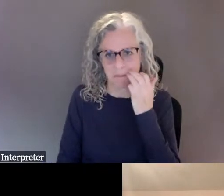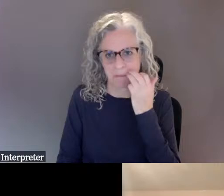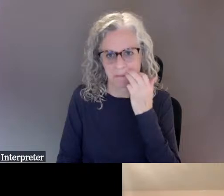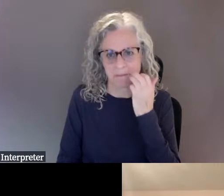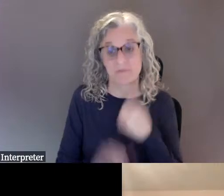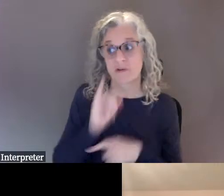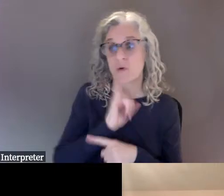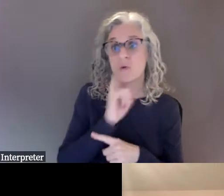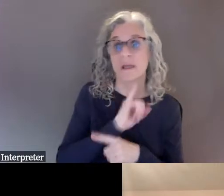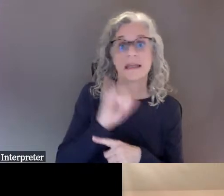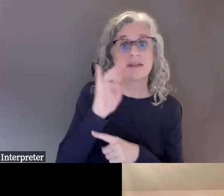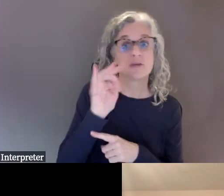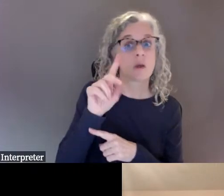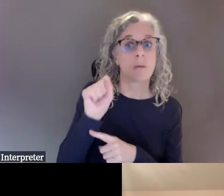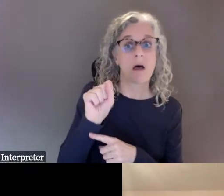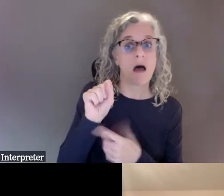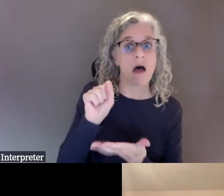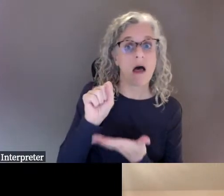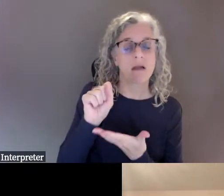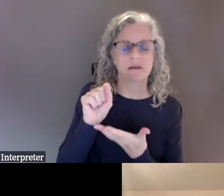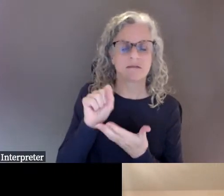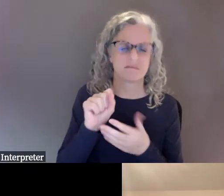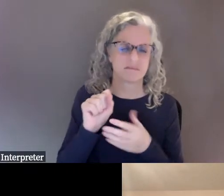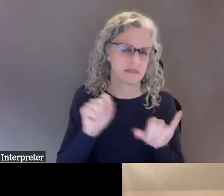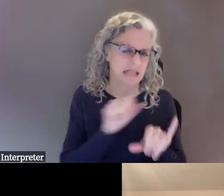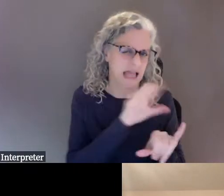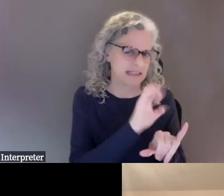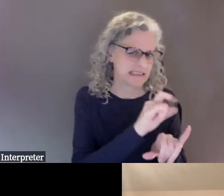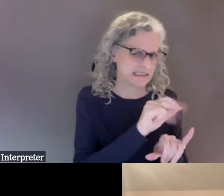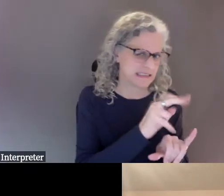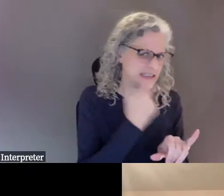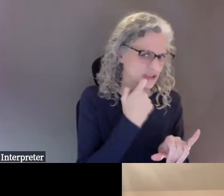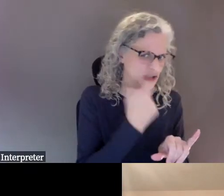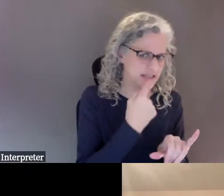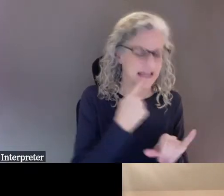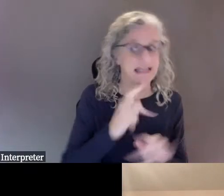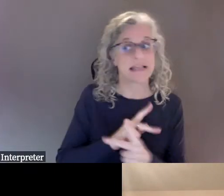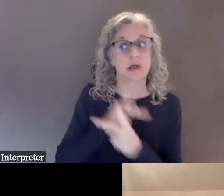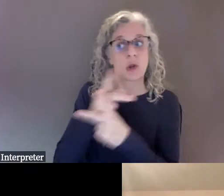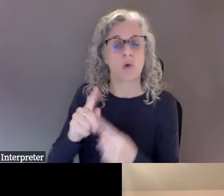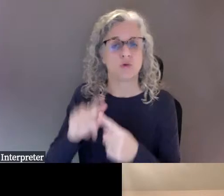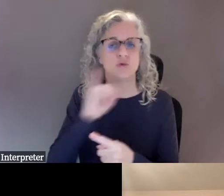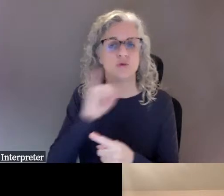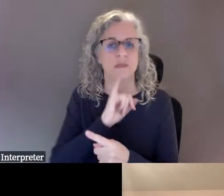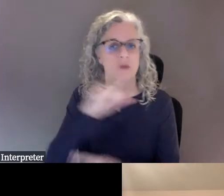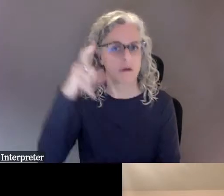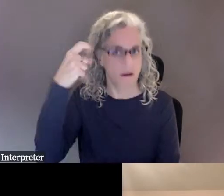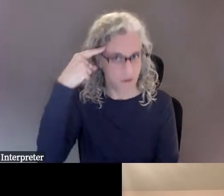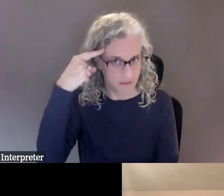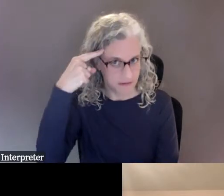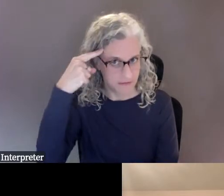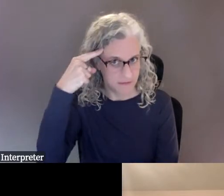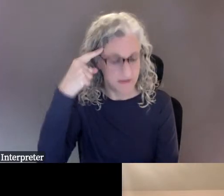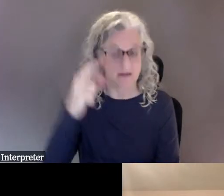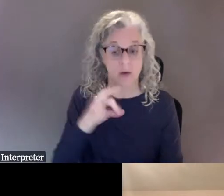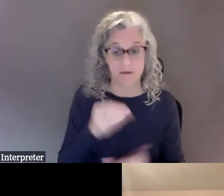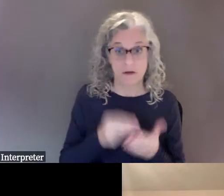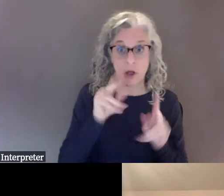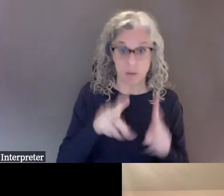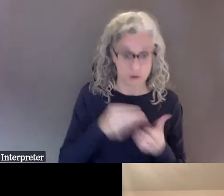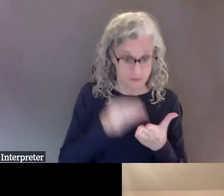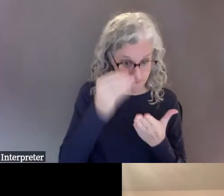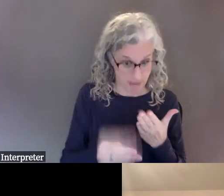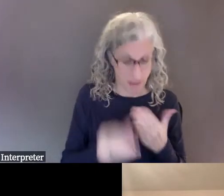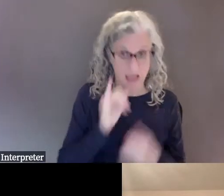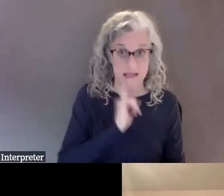bonds, they function, like Celine said, as a loan to the Israel government. So when someone purchases these bonds,